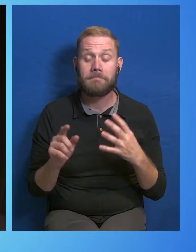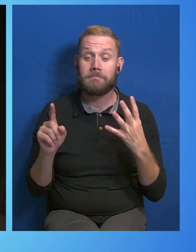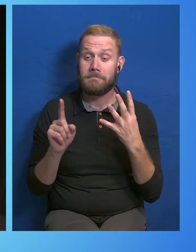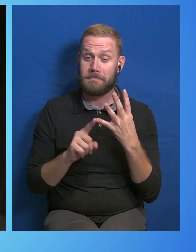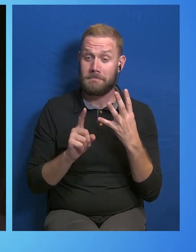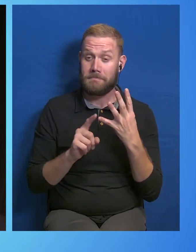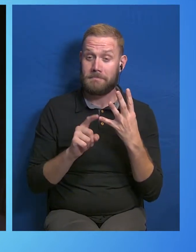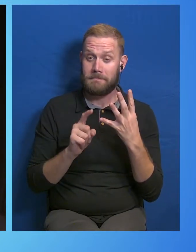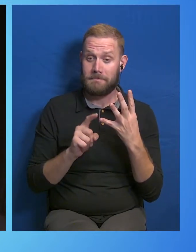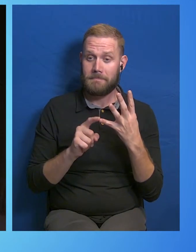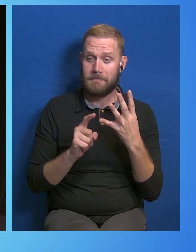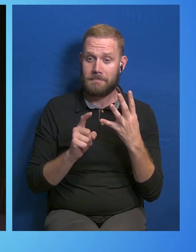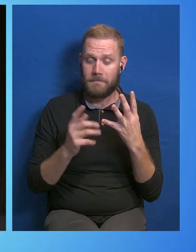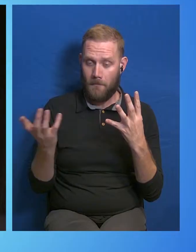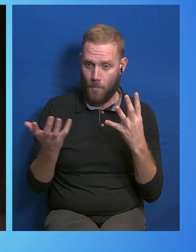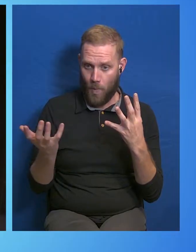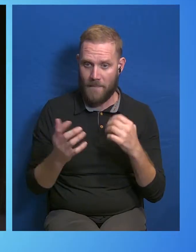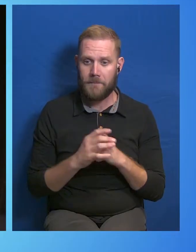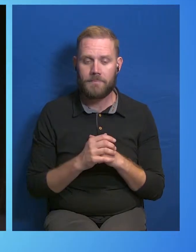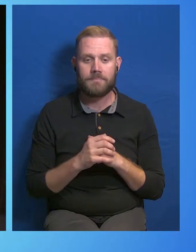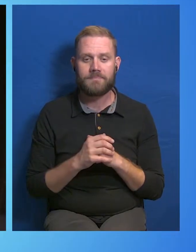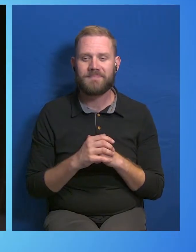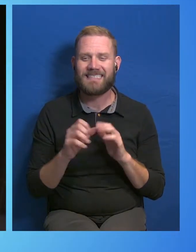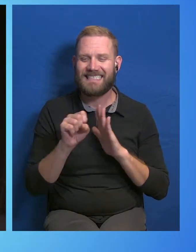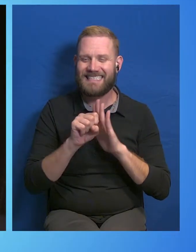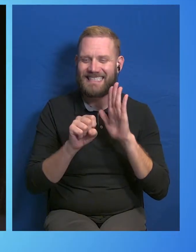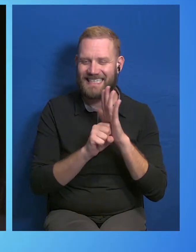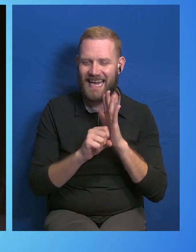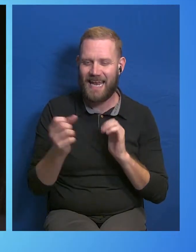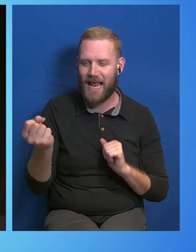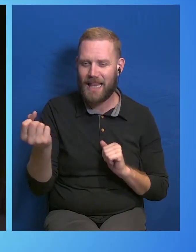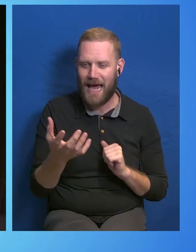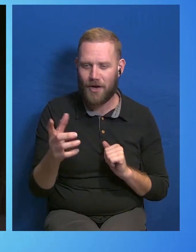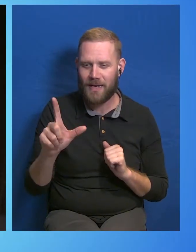And the fourth is the state lottery.